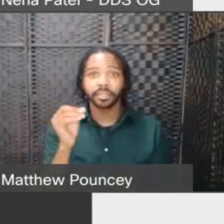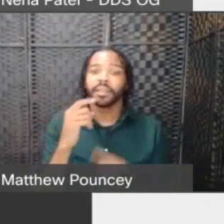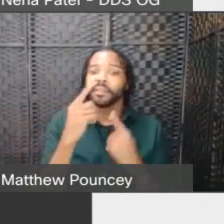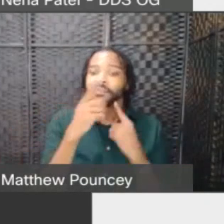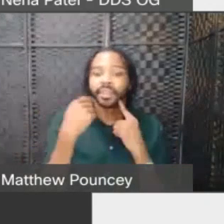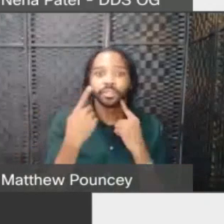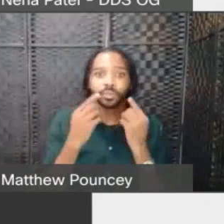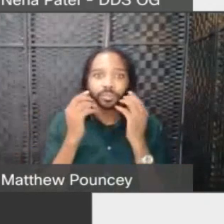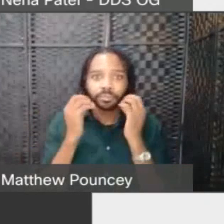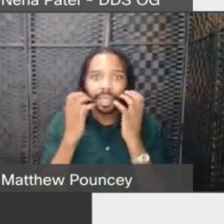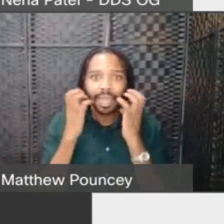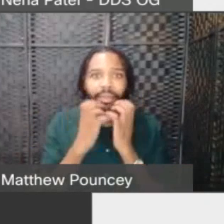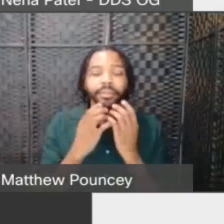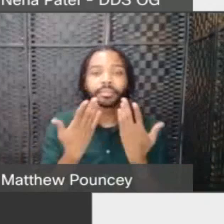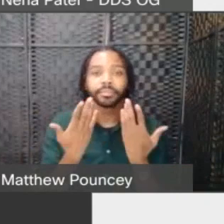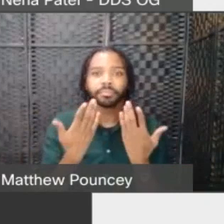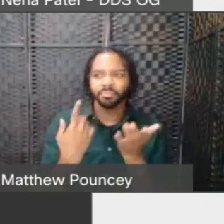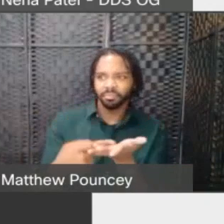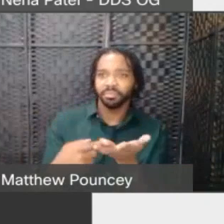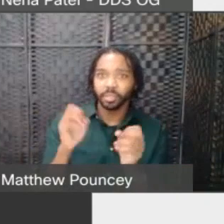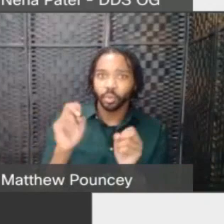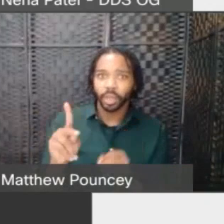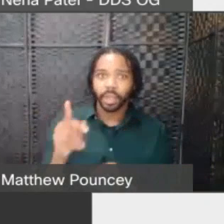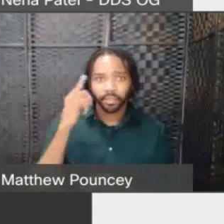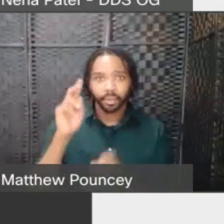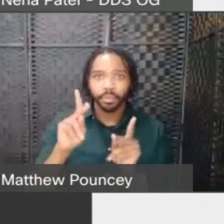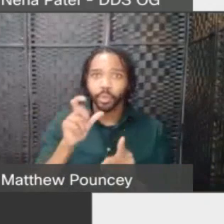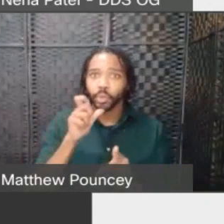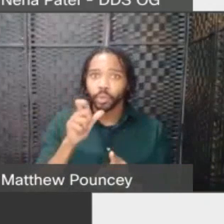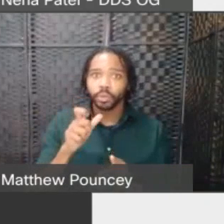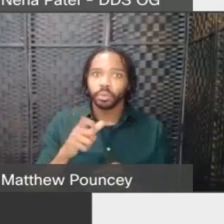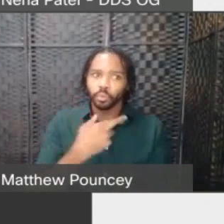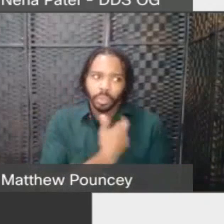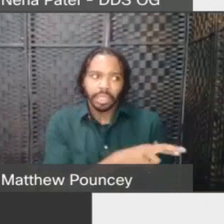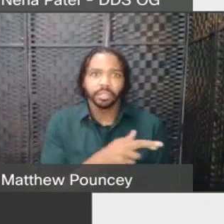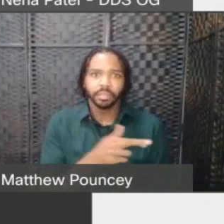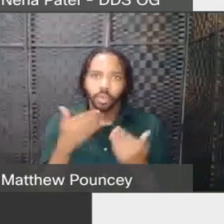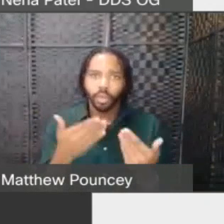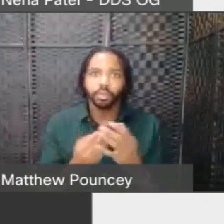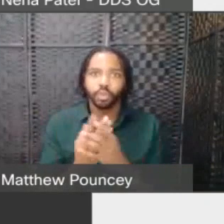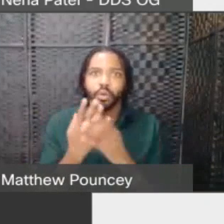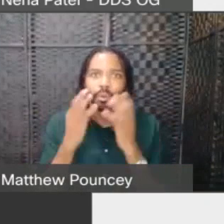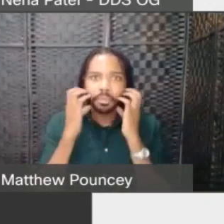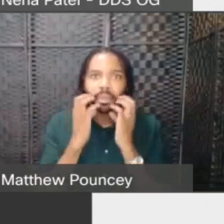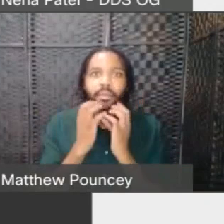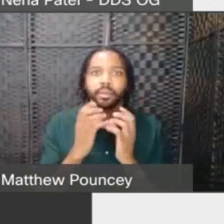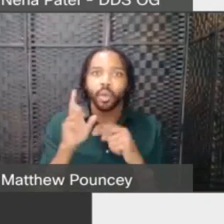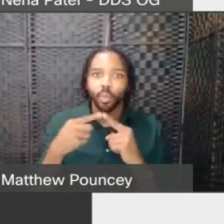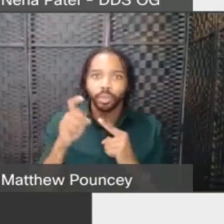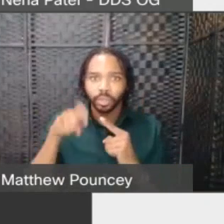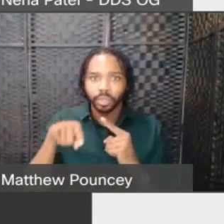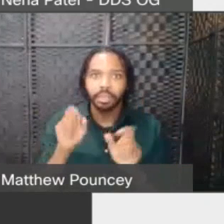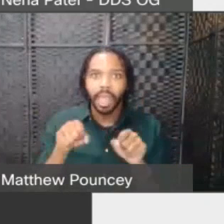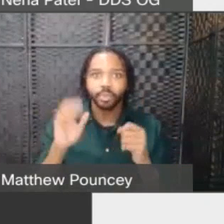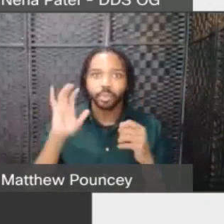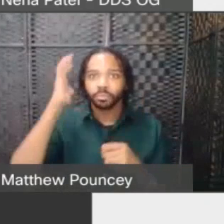were discussions about whether it was okay for people for religious reasons to grow a beard when they had to be able to put things on their